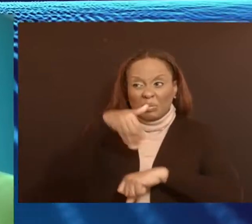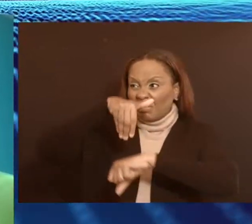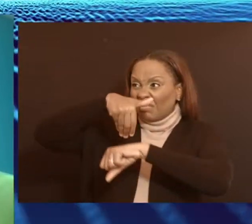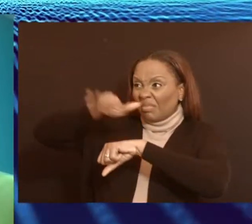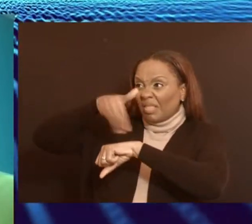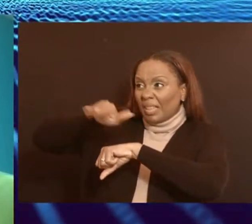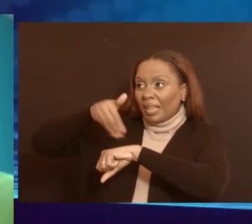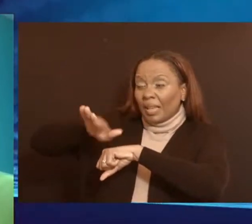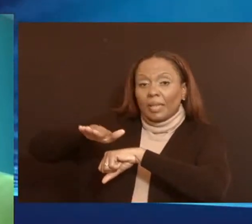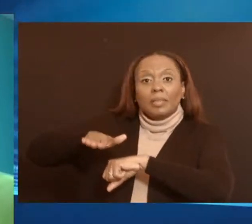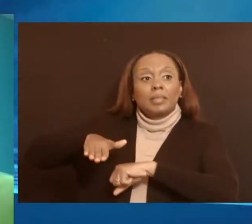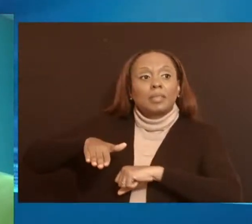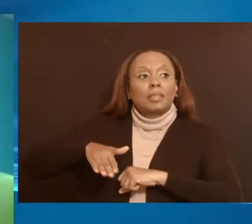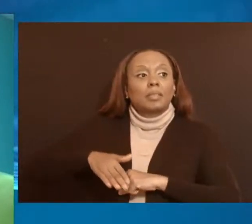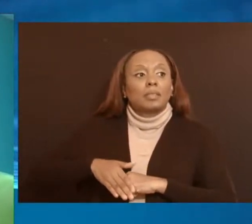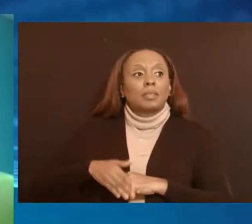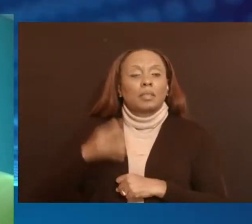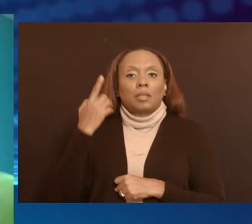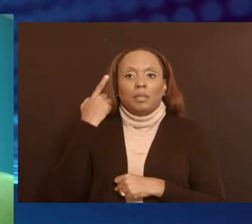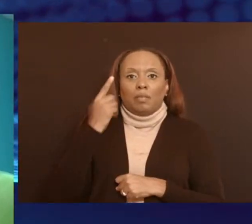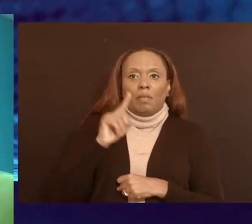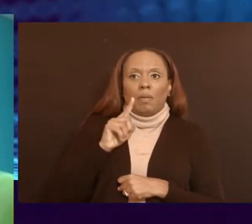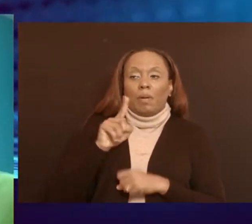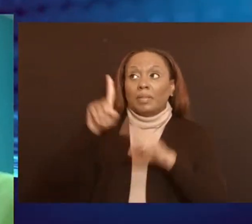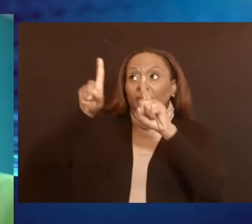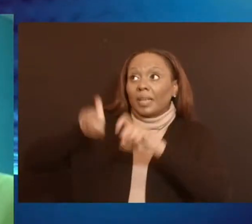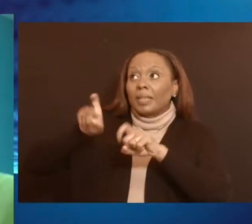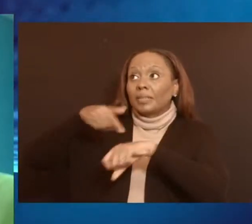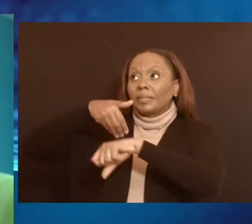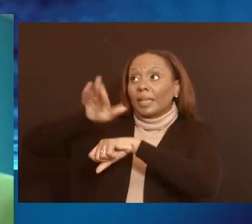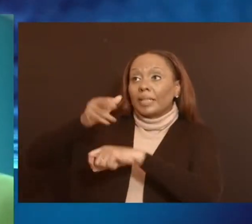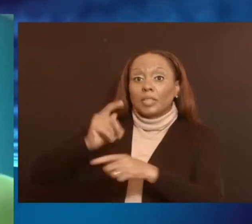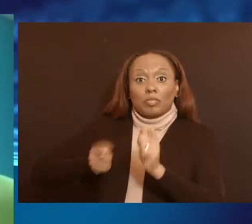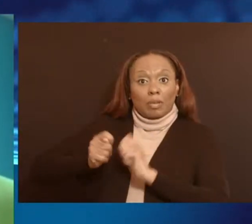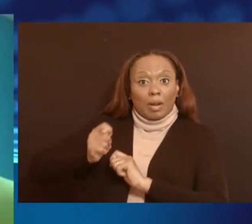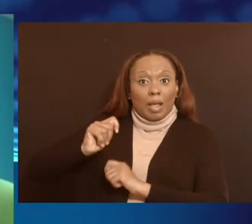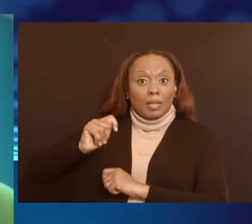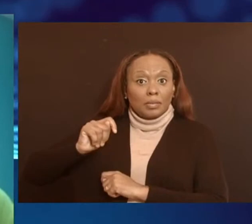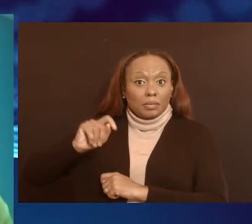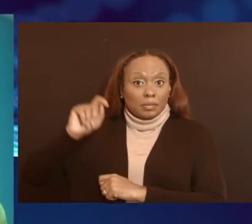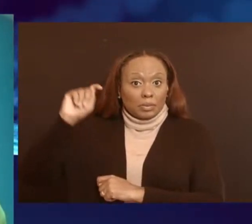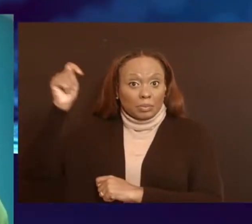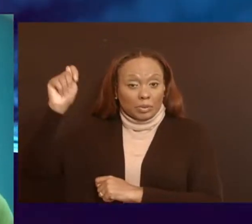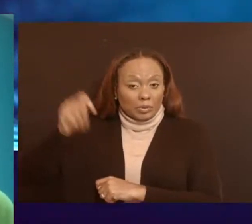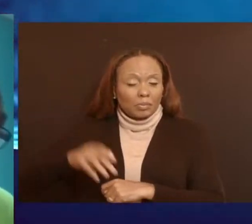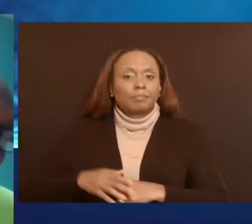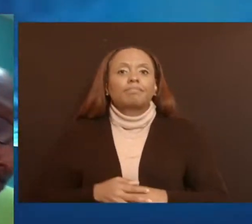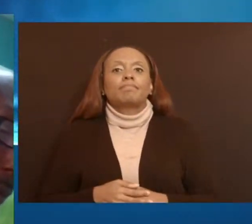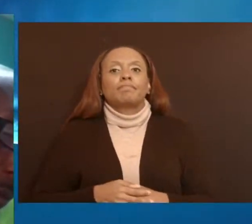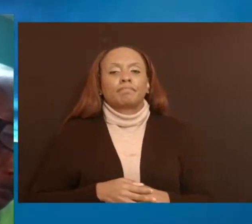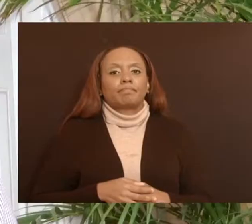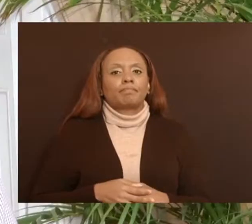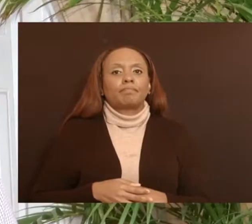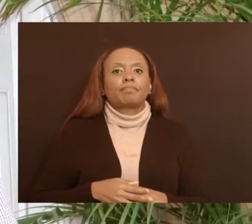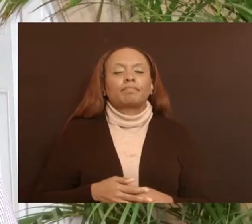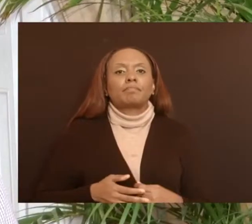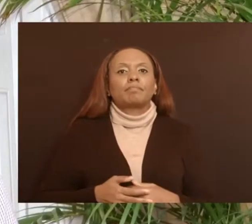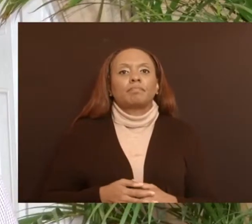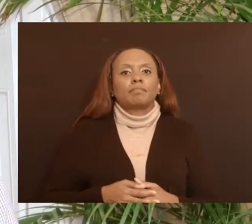for variant recognition? So we continue to send samples both